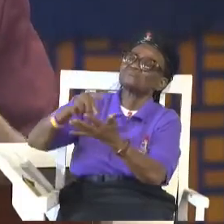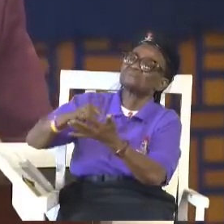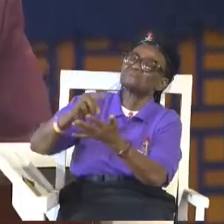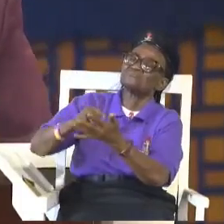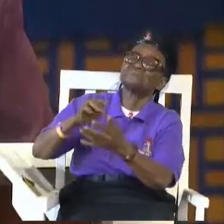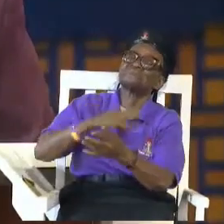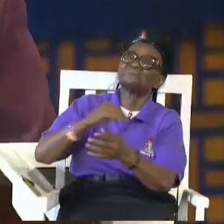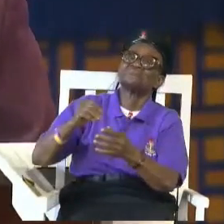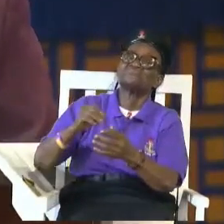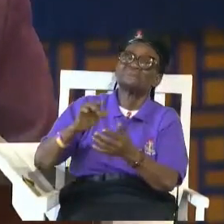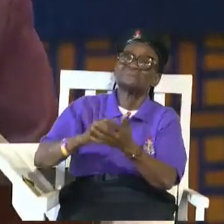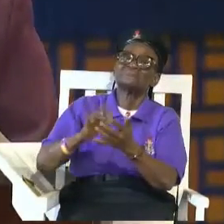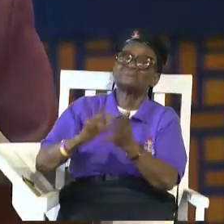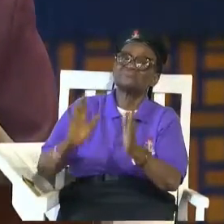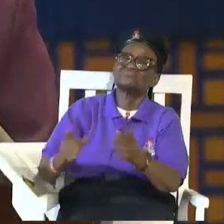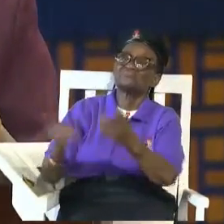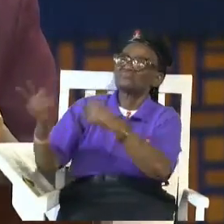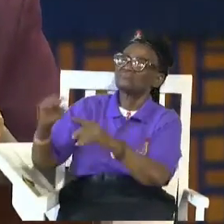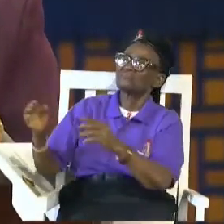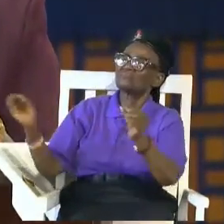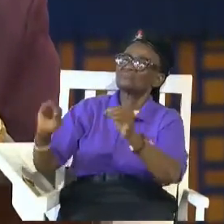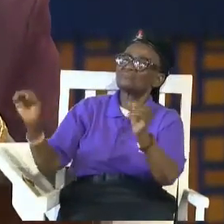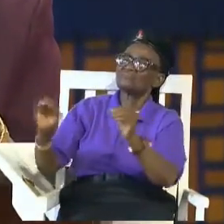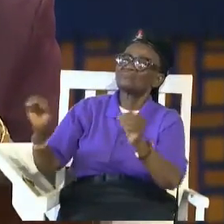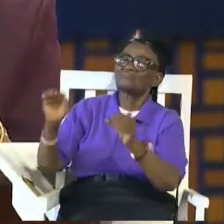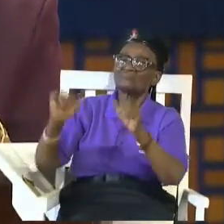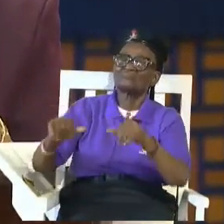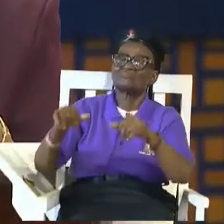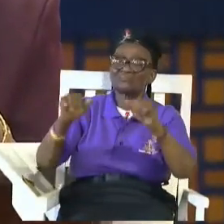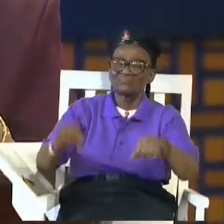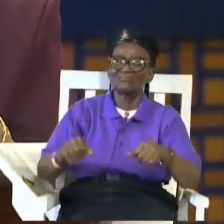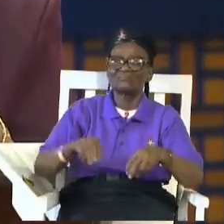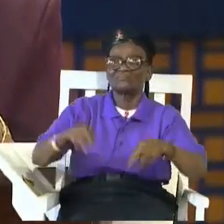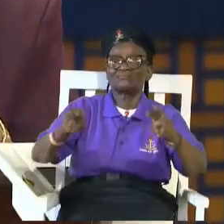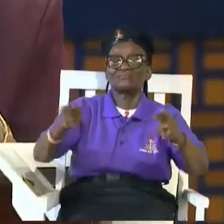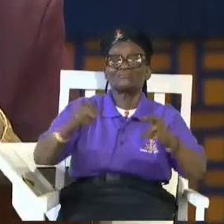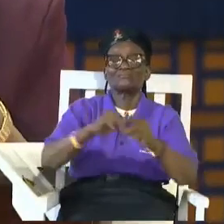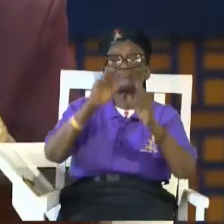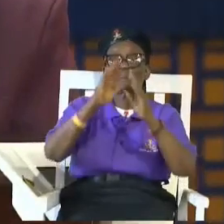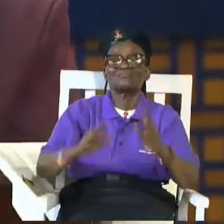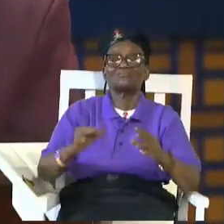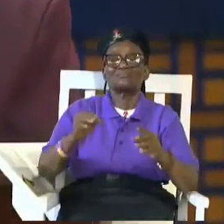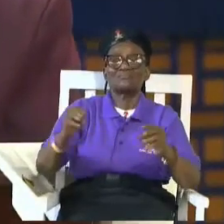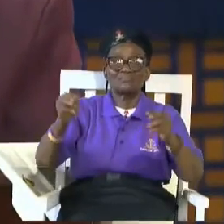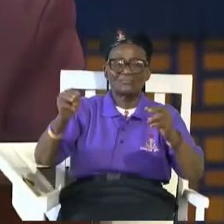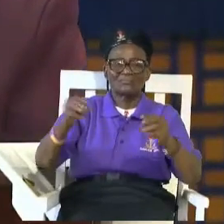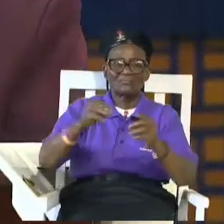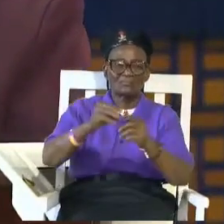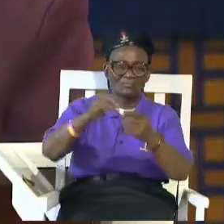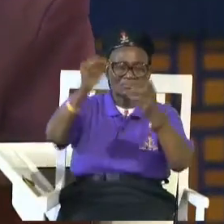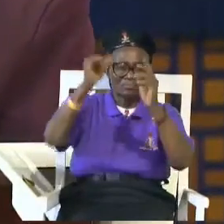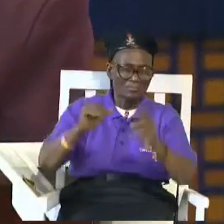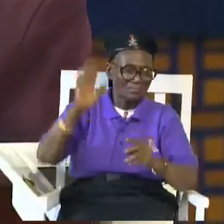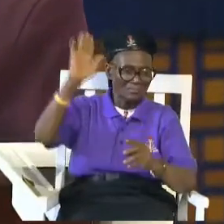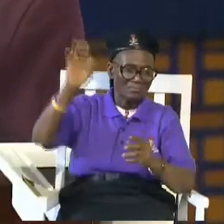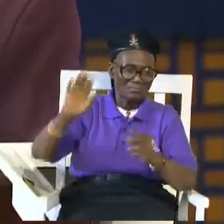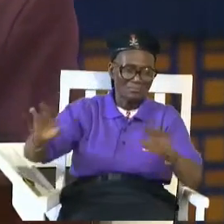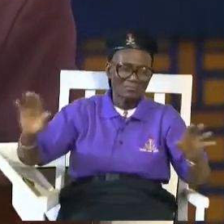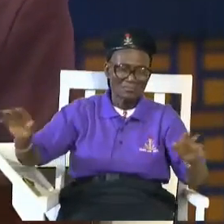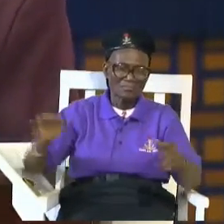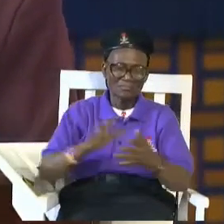and the creditors came and there was nothing they could sell in the house except his children, that was how poor she